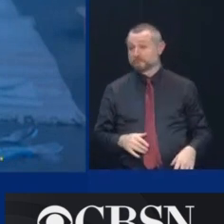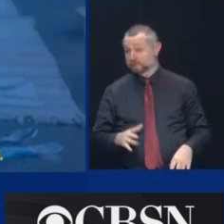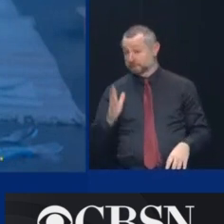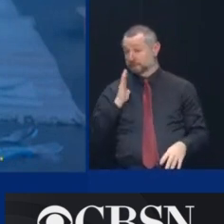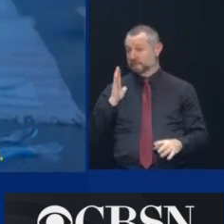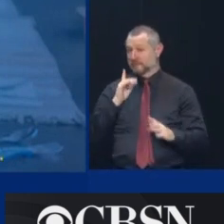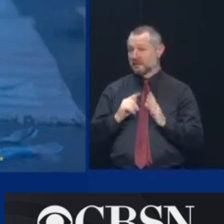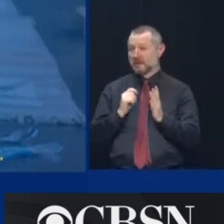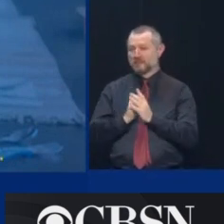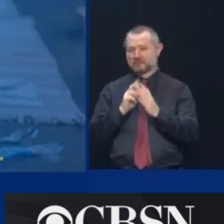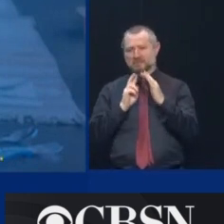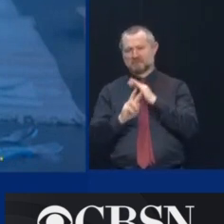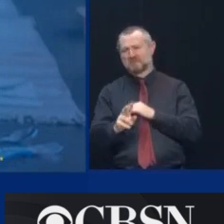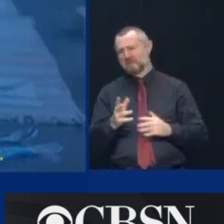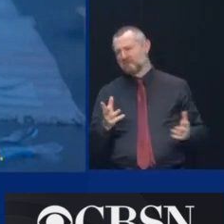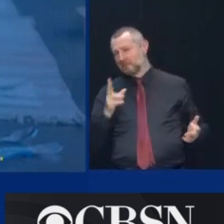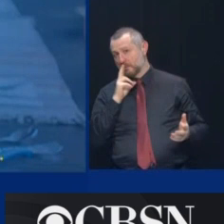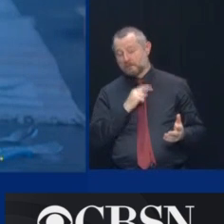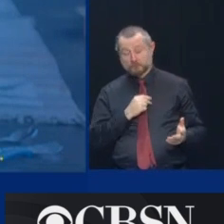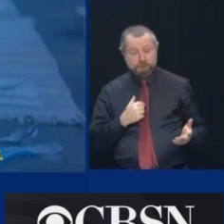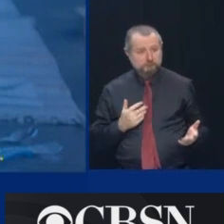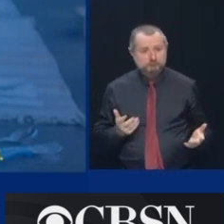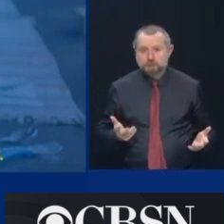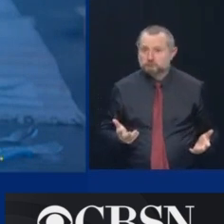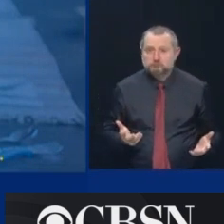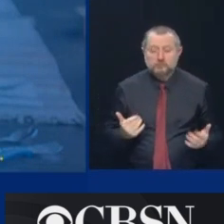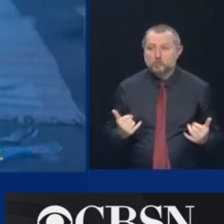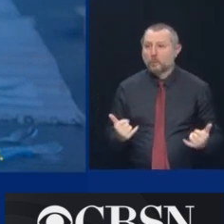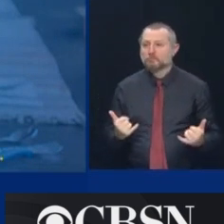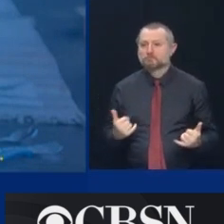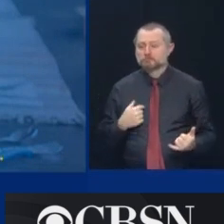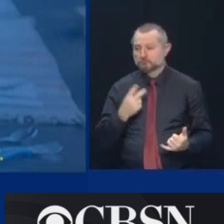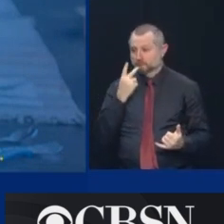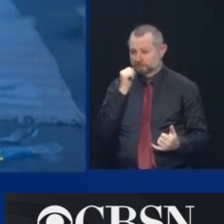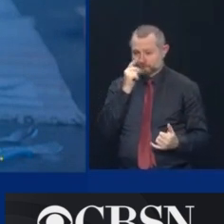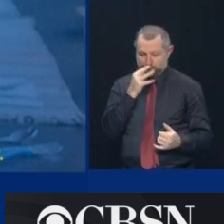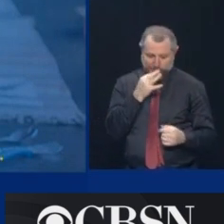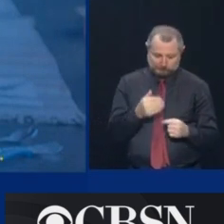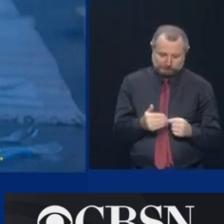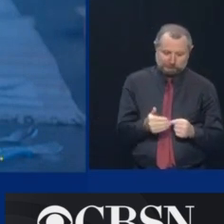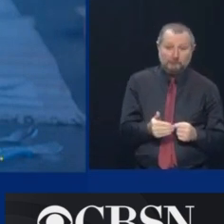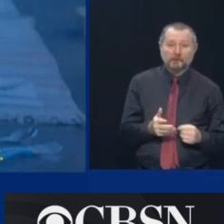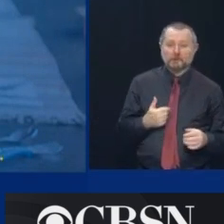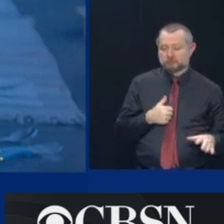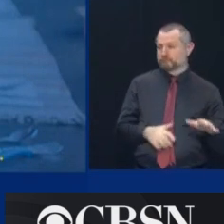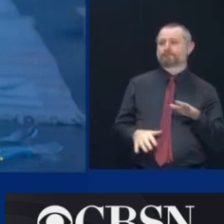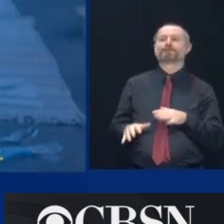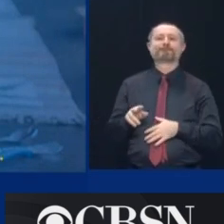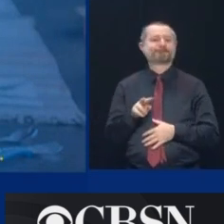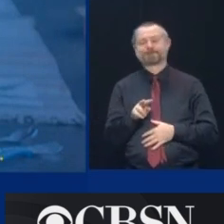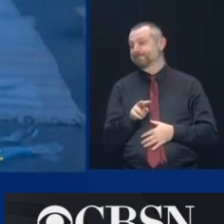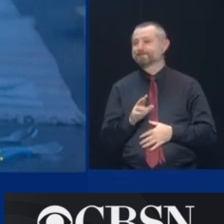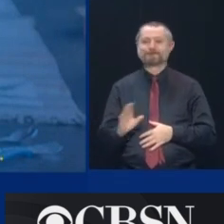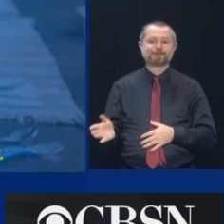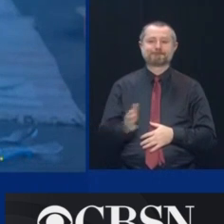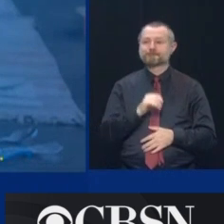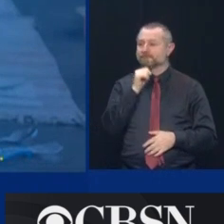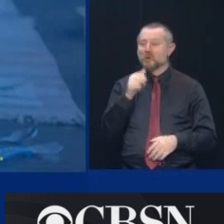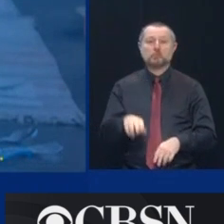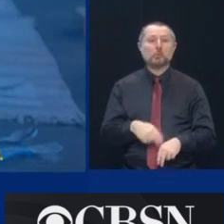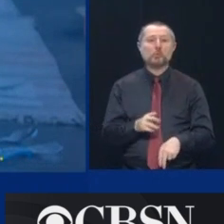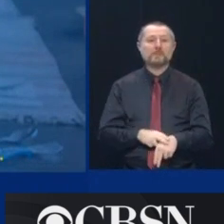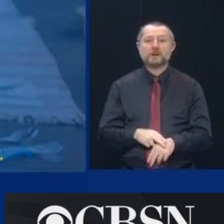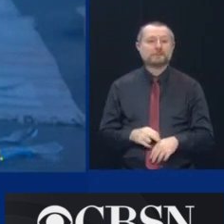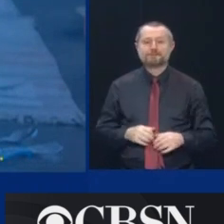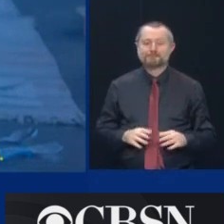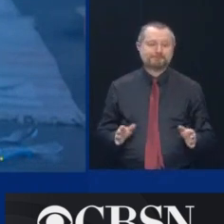Thanksgiving. And now we're Thanksgiving, and things are not normal. They're not